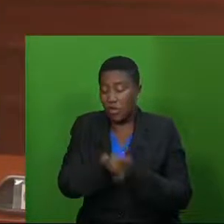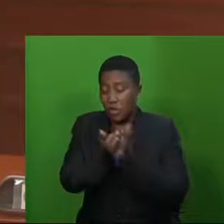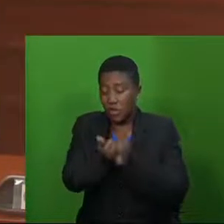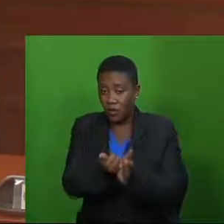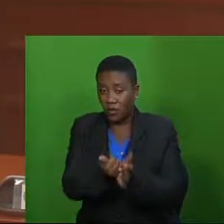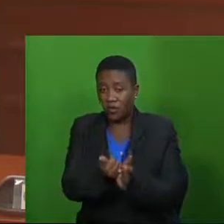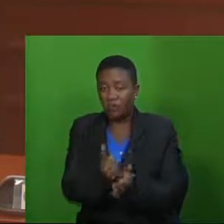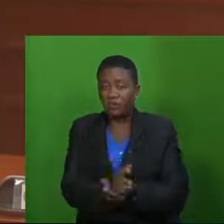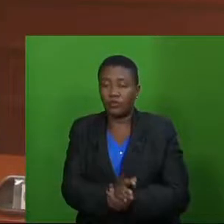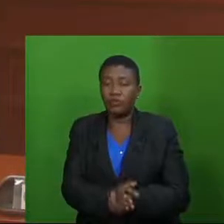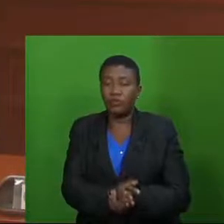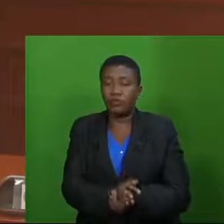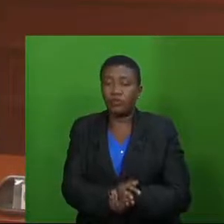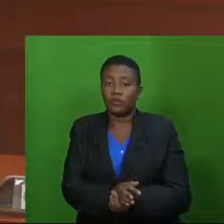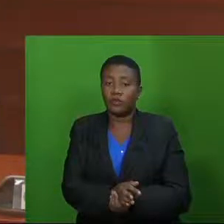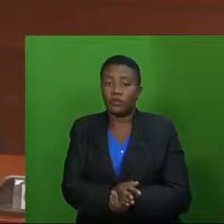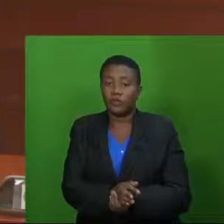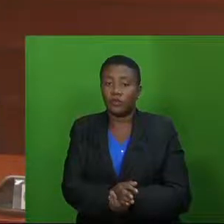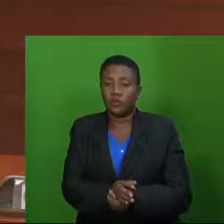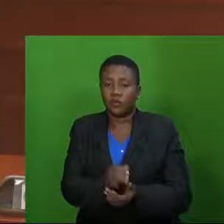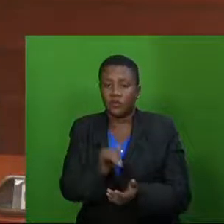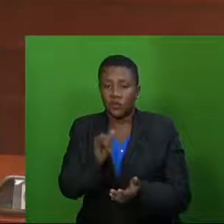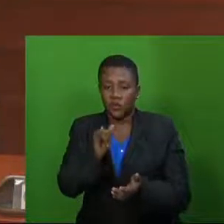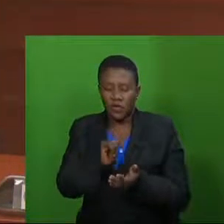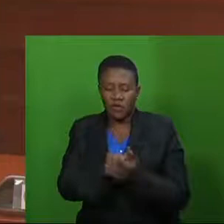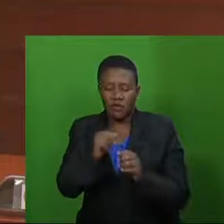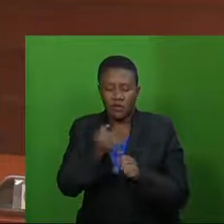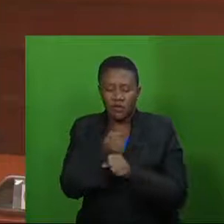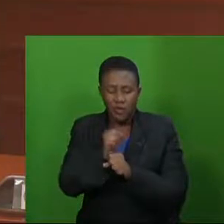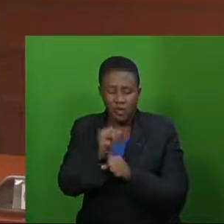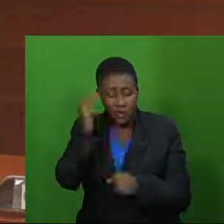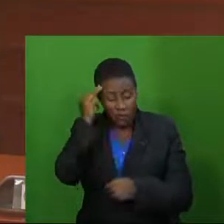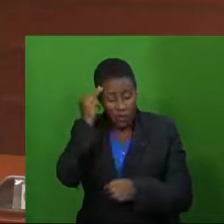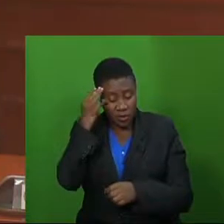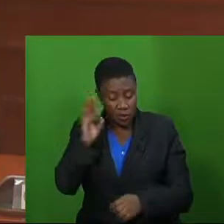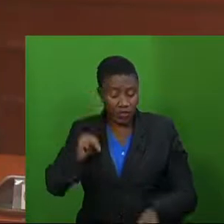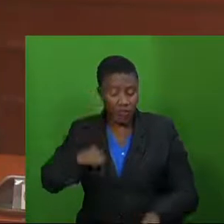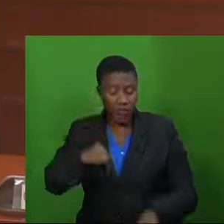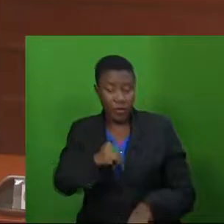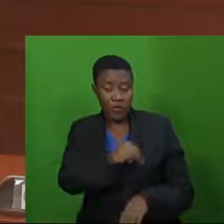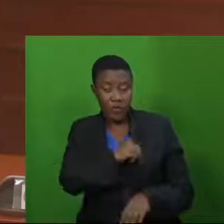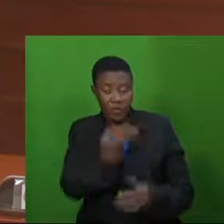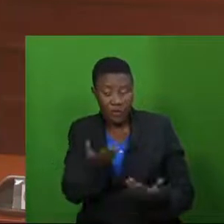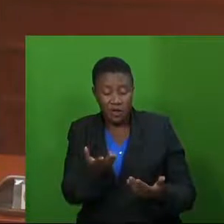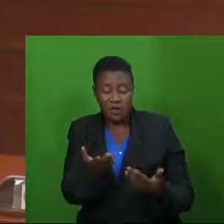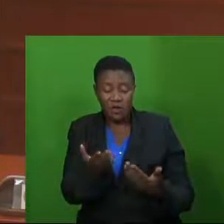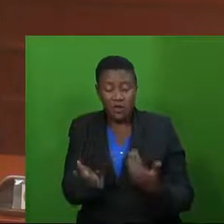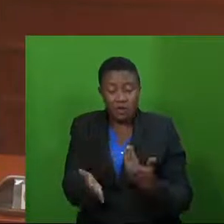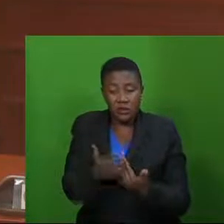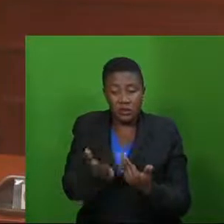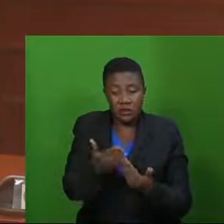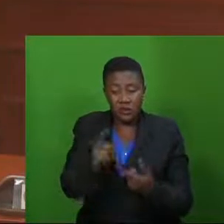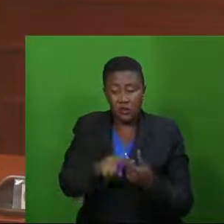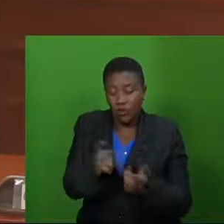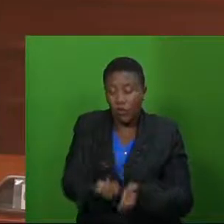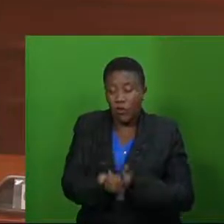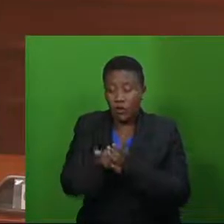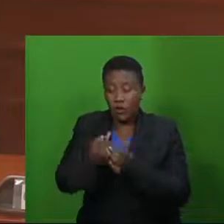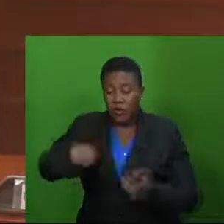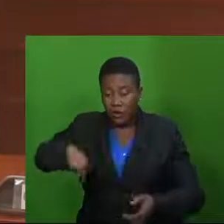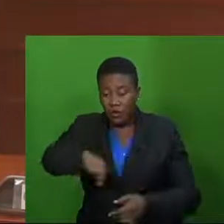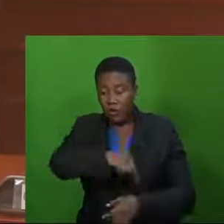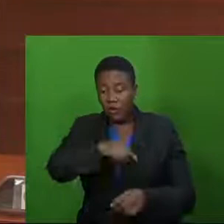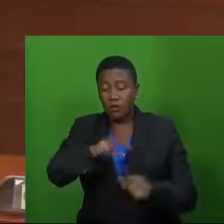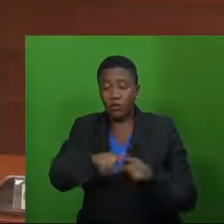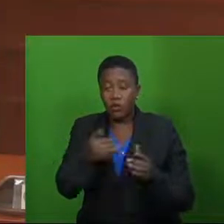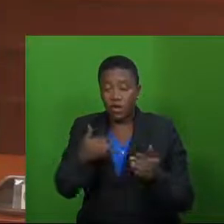happen. And that should set the minds of members at ease so that that would also help us to have virtual sittings